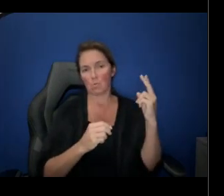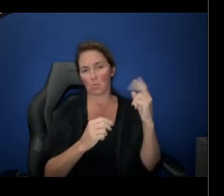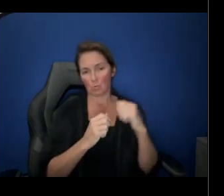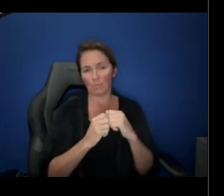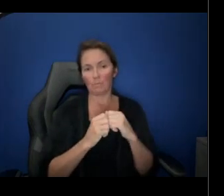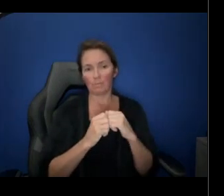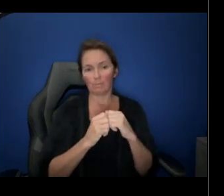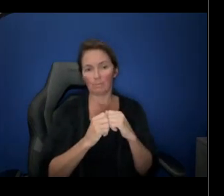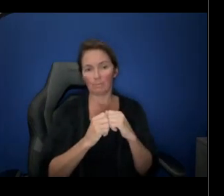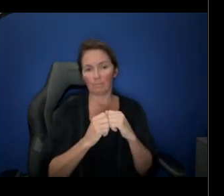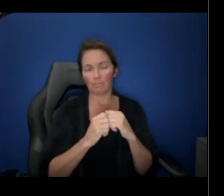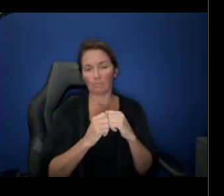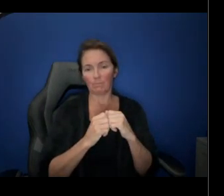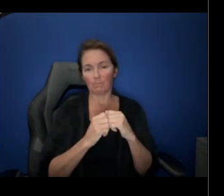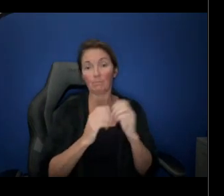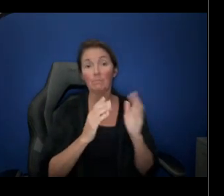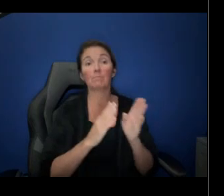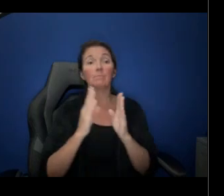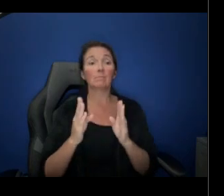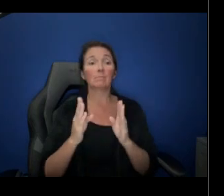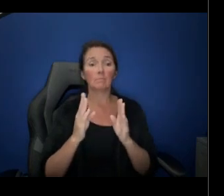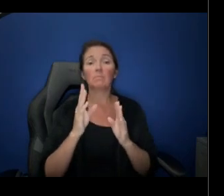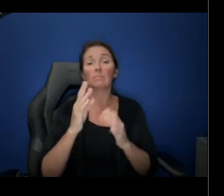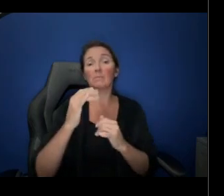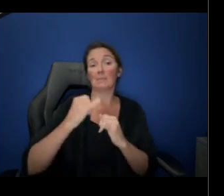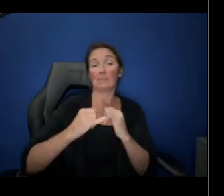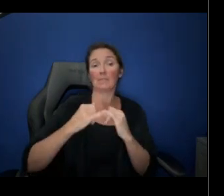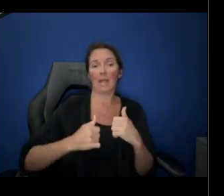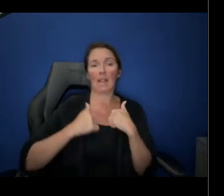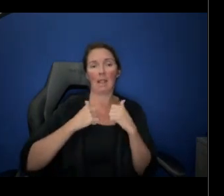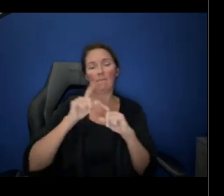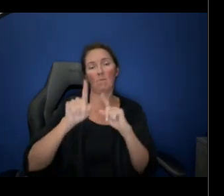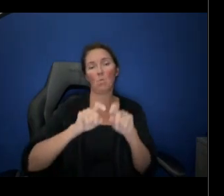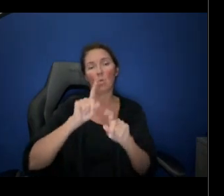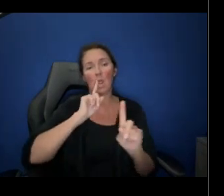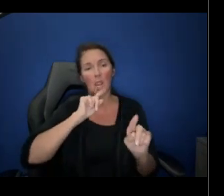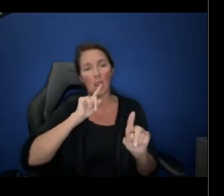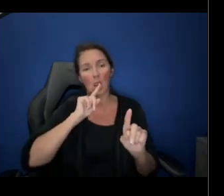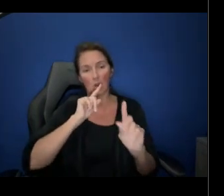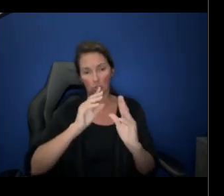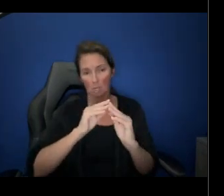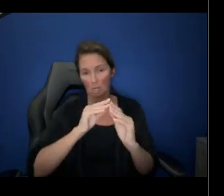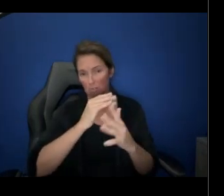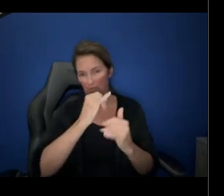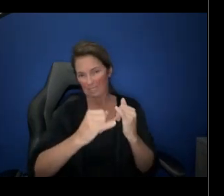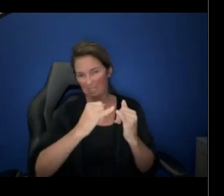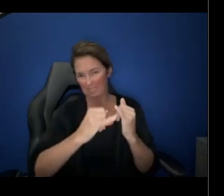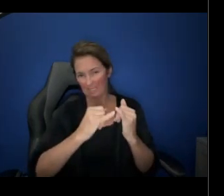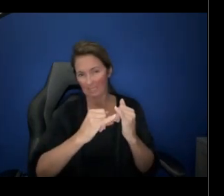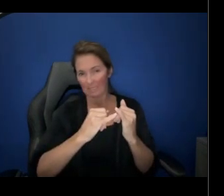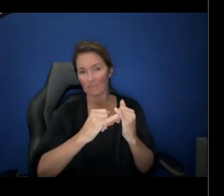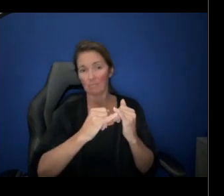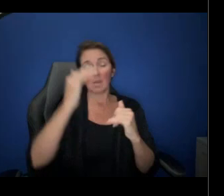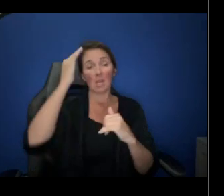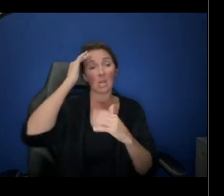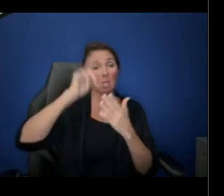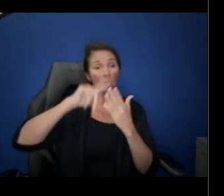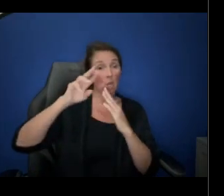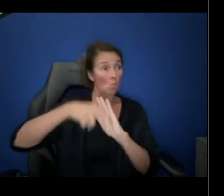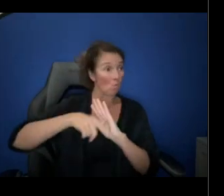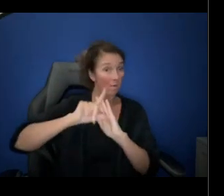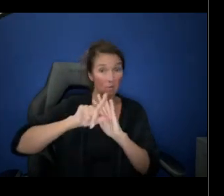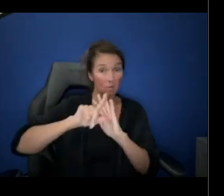2. And then our live question and answer session will follow. We'll have our knowledge check